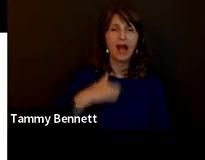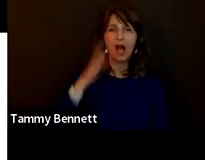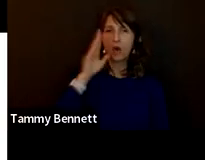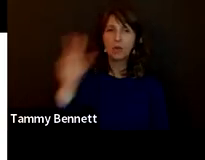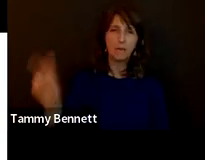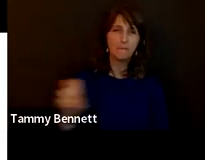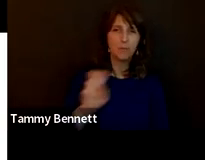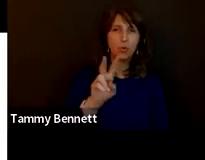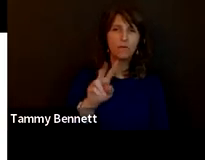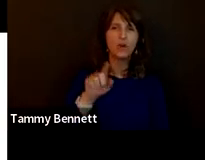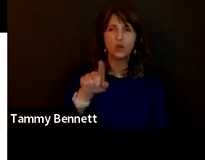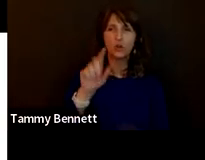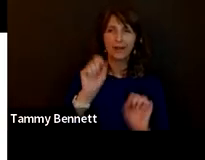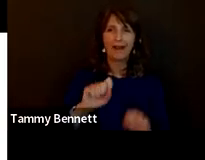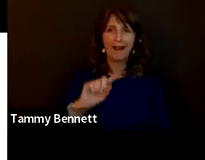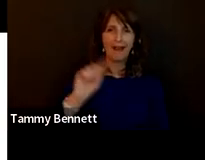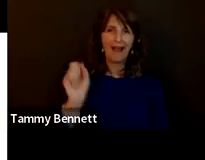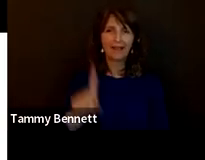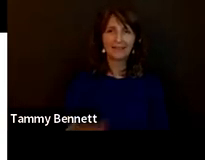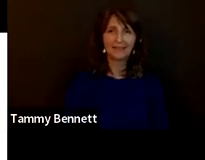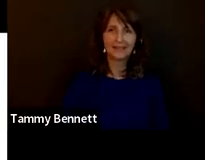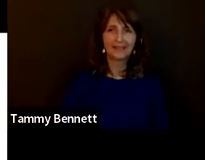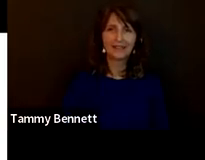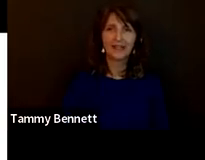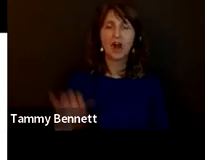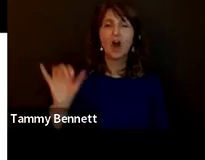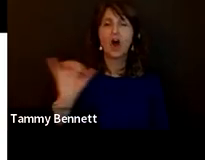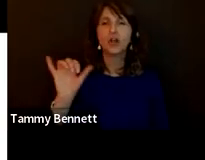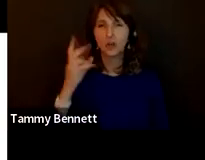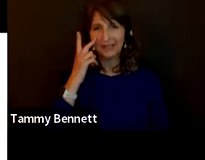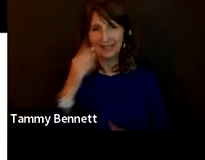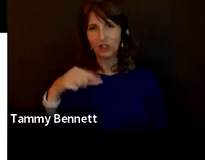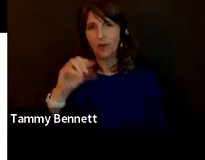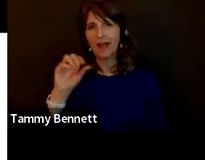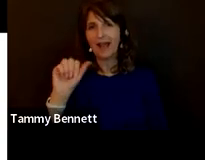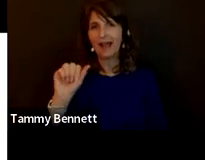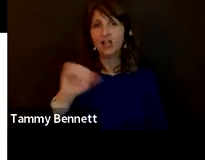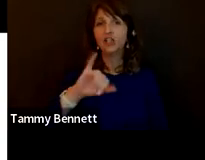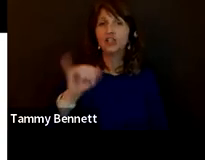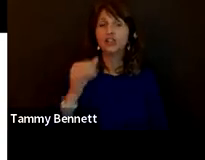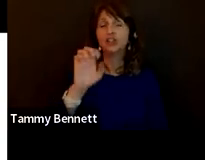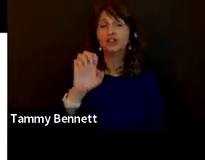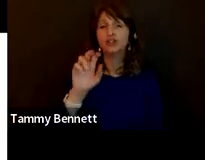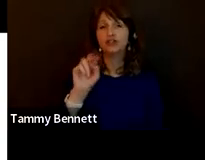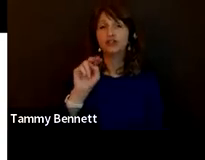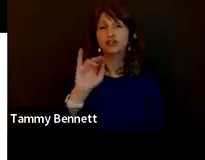question. And then also I've got a couple in the Q&A for Miss Jennifer. Yes.